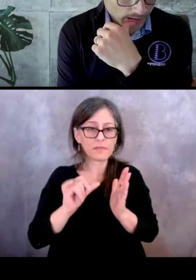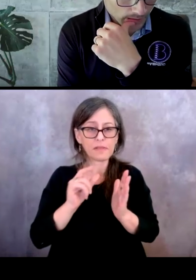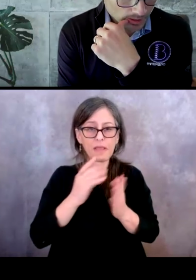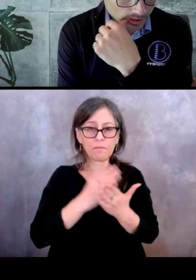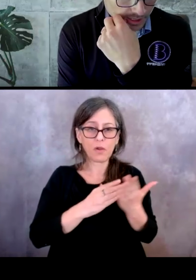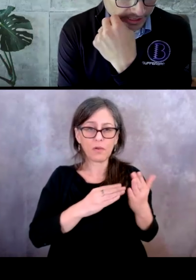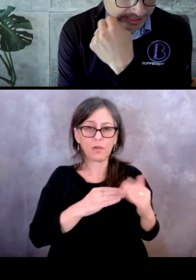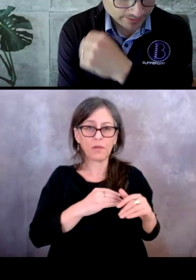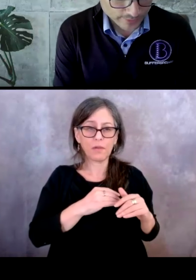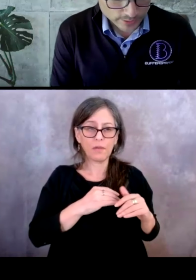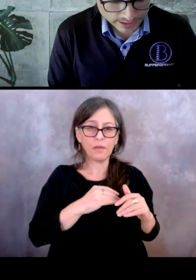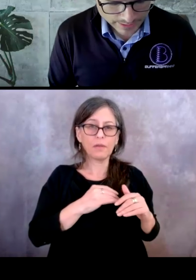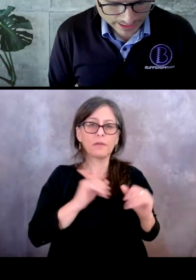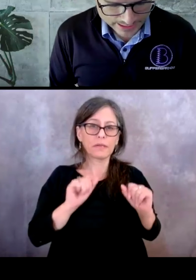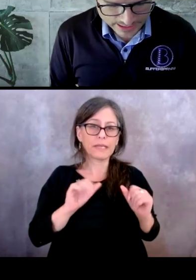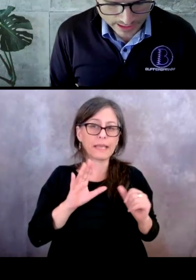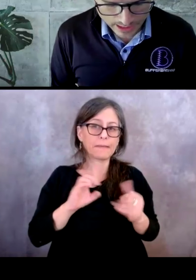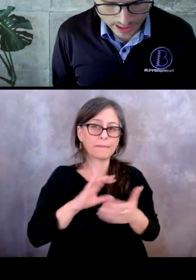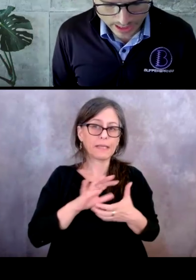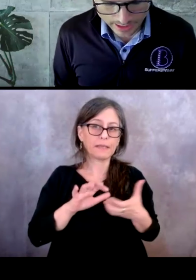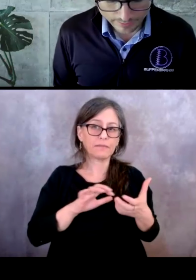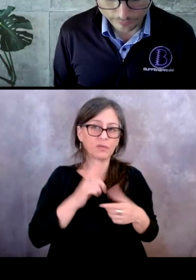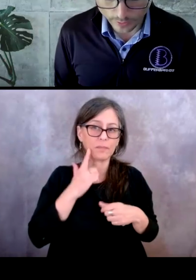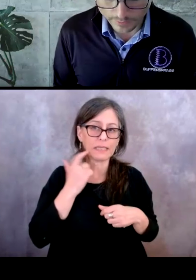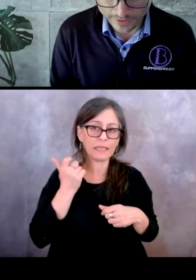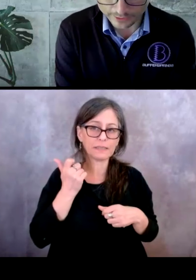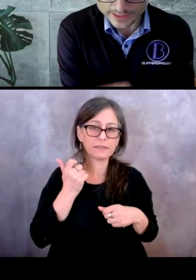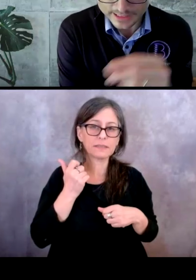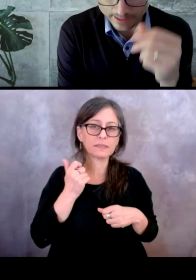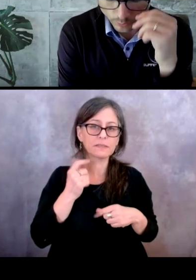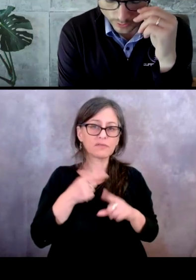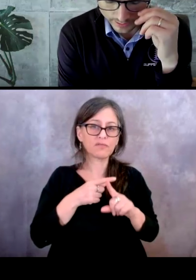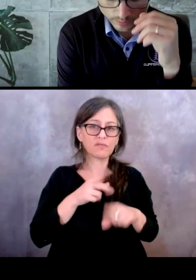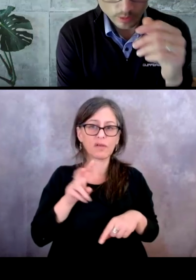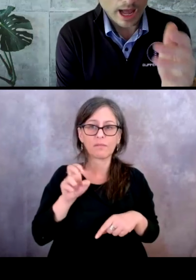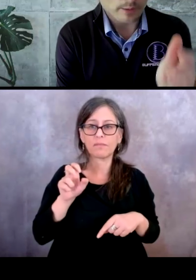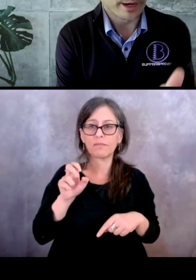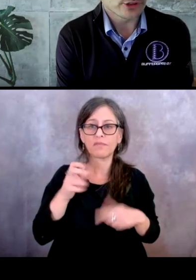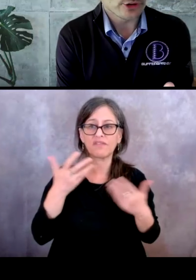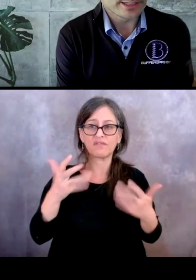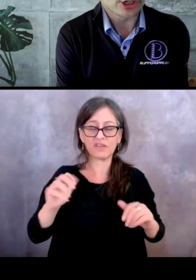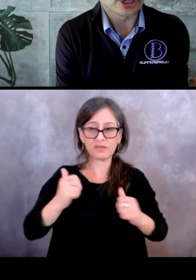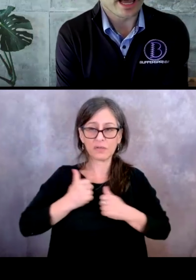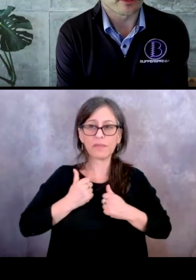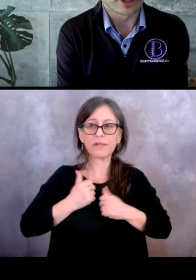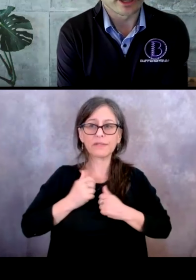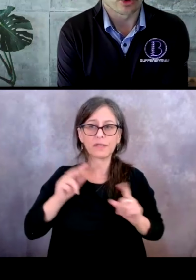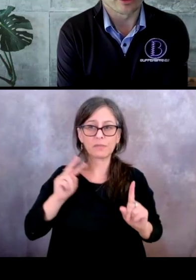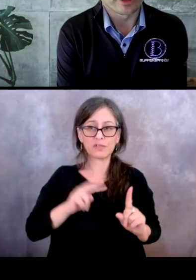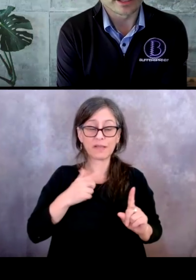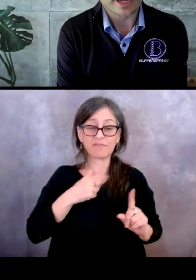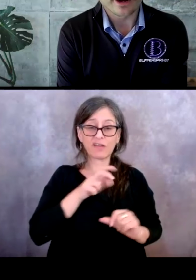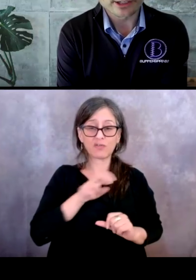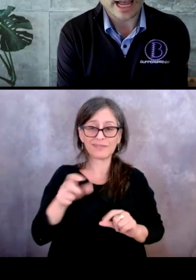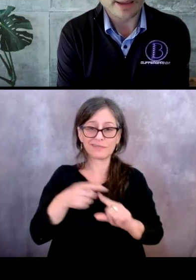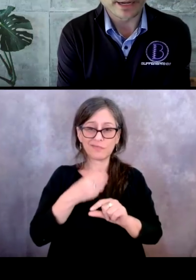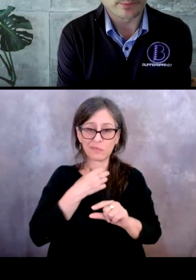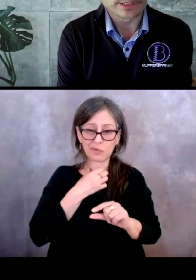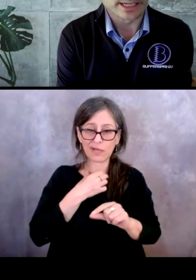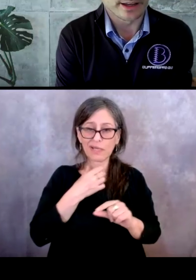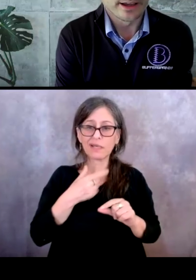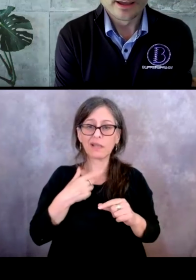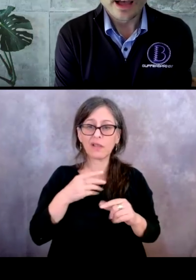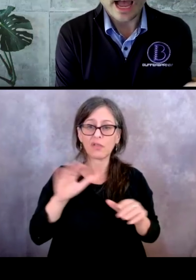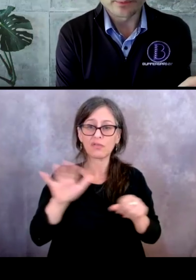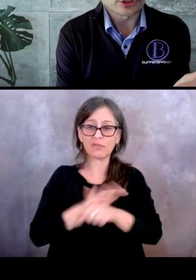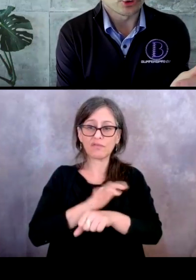portion where it gets confusing, because from a veteran standpoint, when I transitioned out of the Marine Corps, the entire time that I